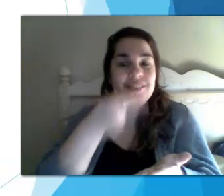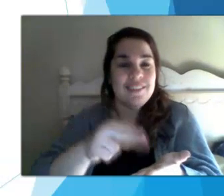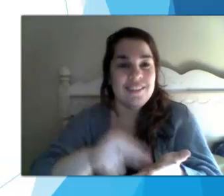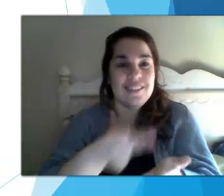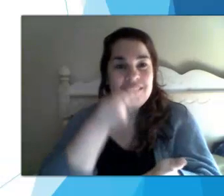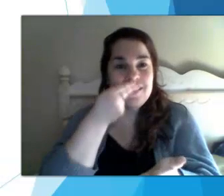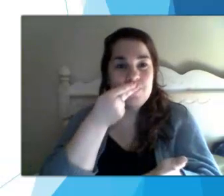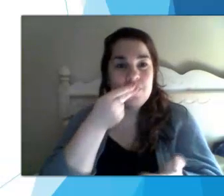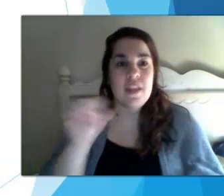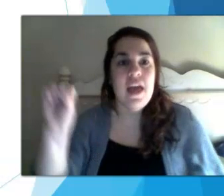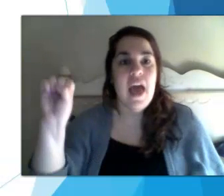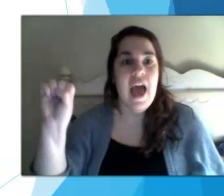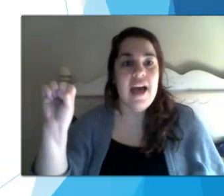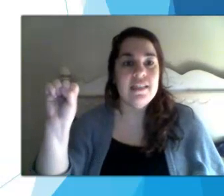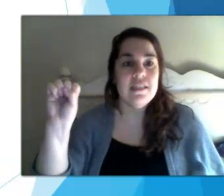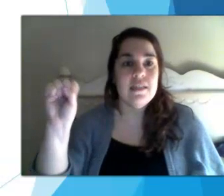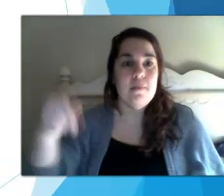Spoon.